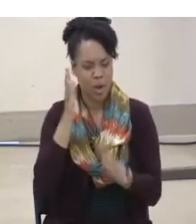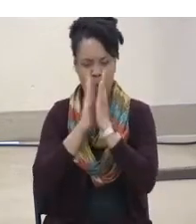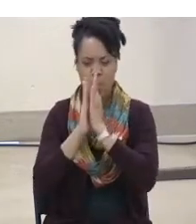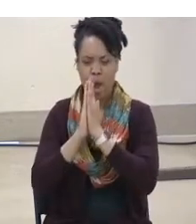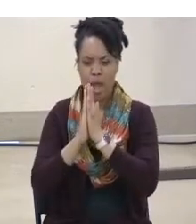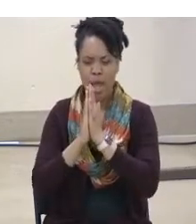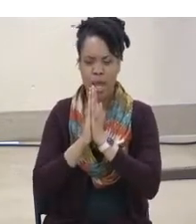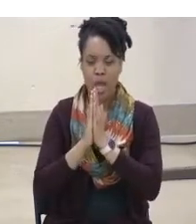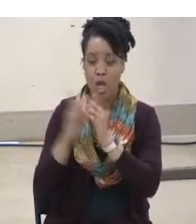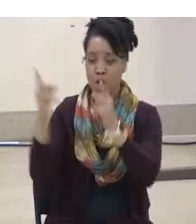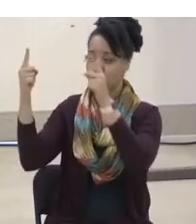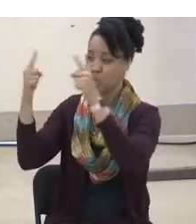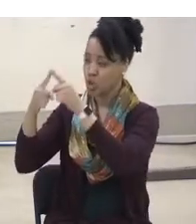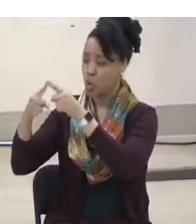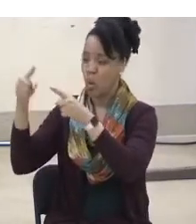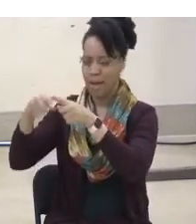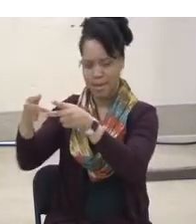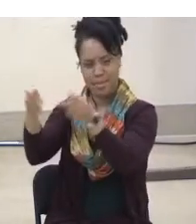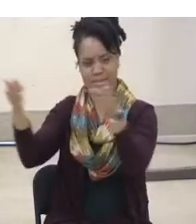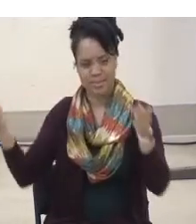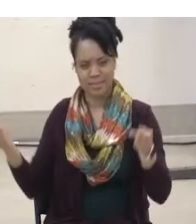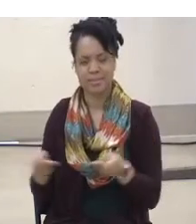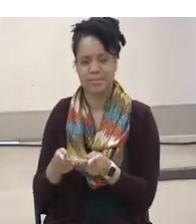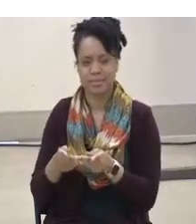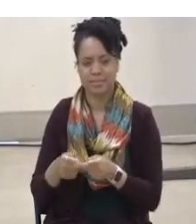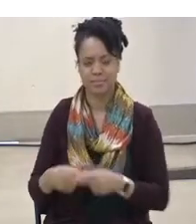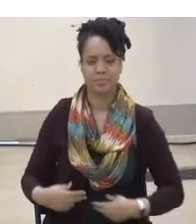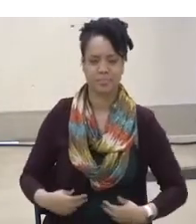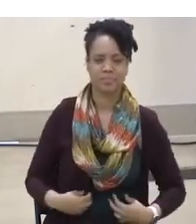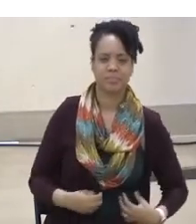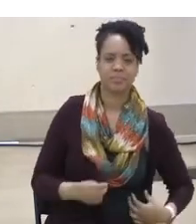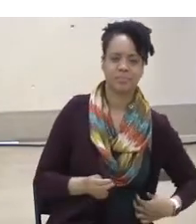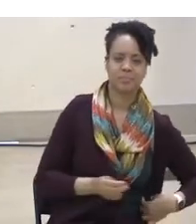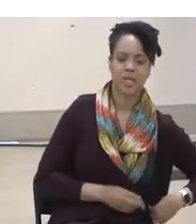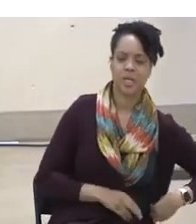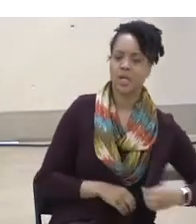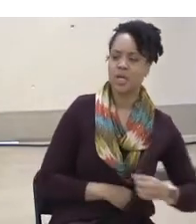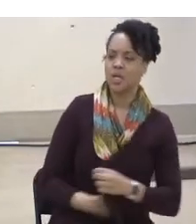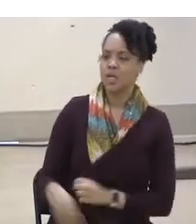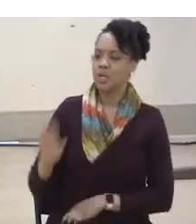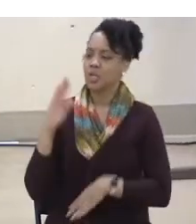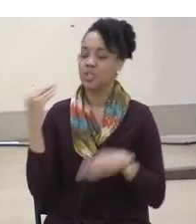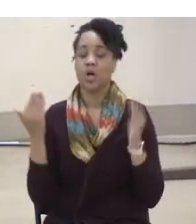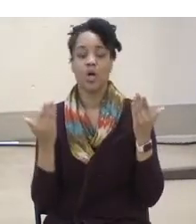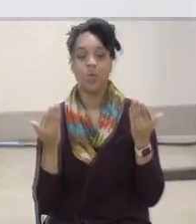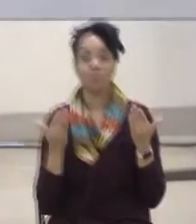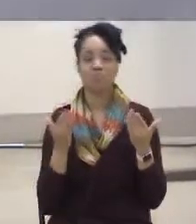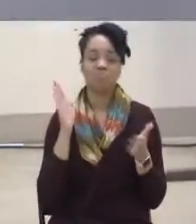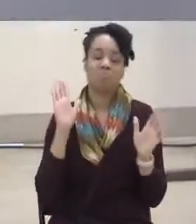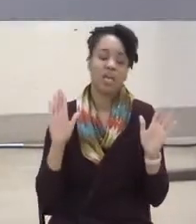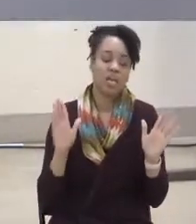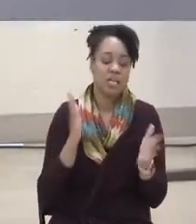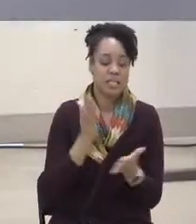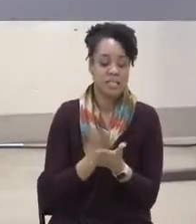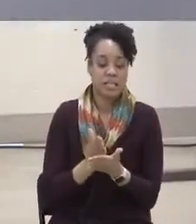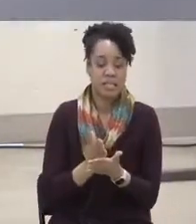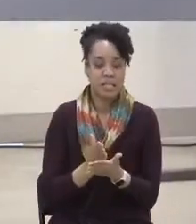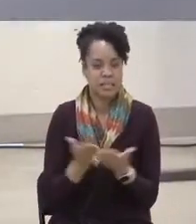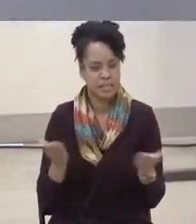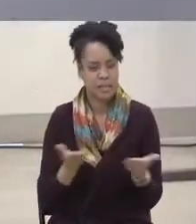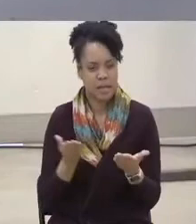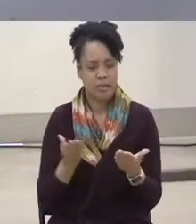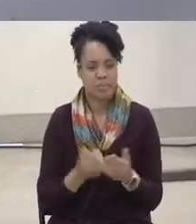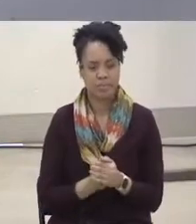towards this place. si oraren a ti hacia este lugar. So let's stop there for a moment. Vamos a detenernos por un